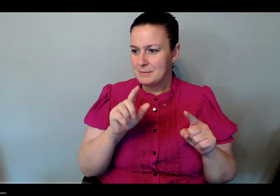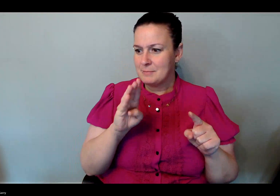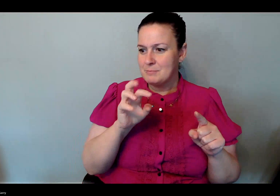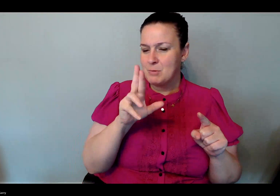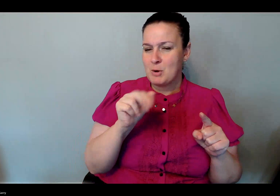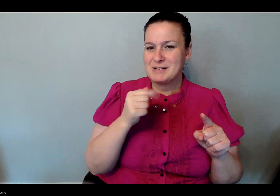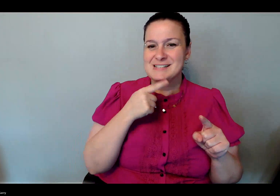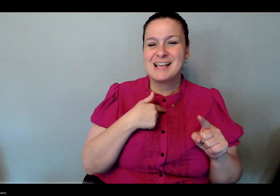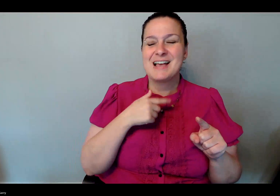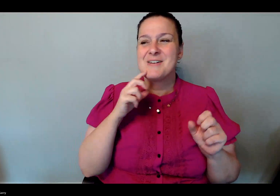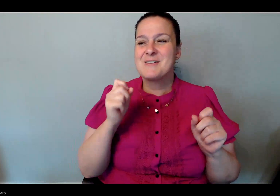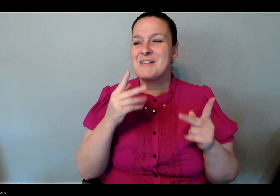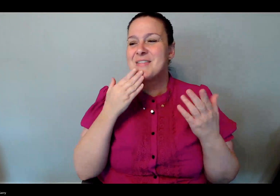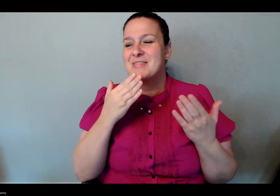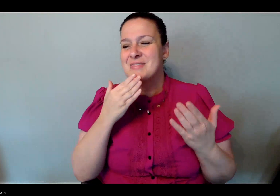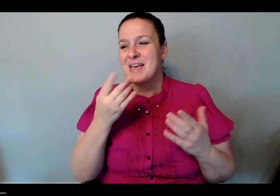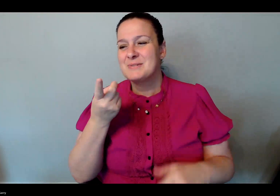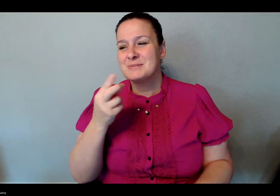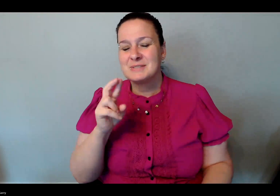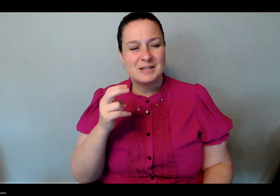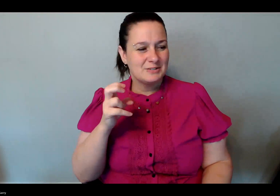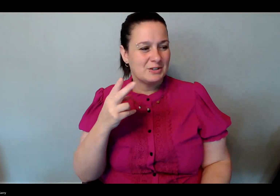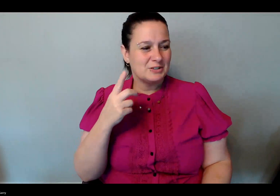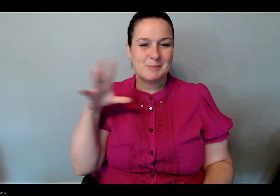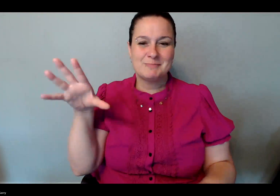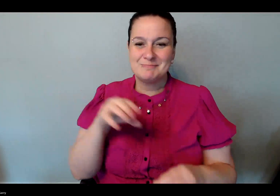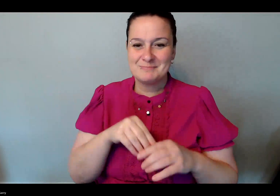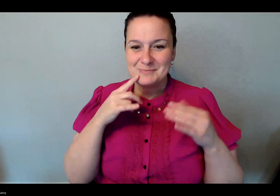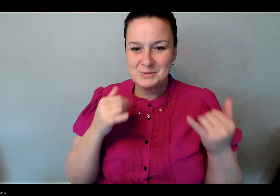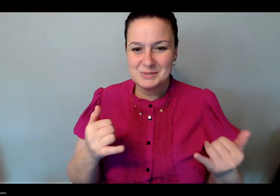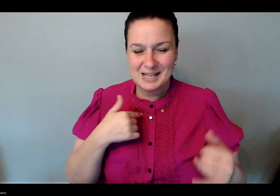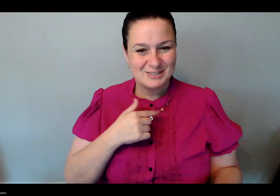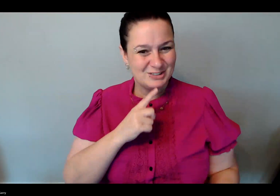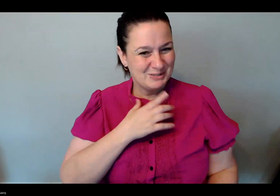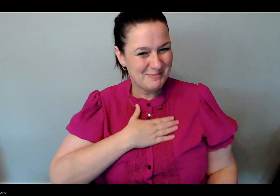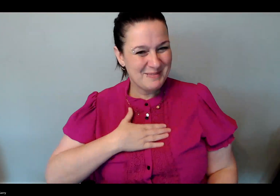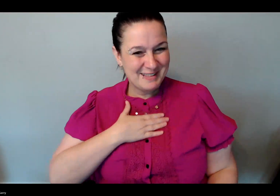Thank you so much, Perfect. Dr. Hirsch, for Yes, my being pleasure. a part of today. Thank you. Thank you for having me.